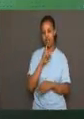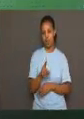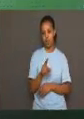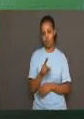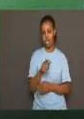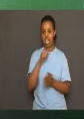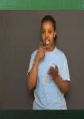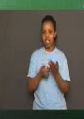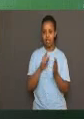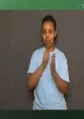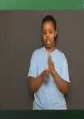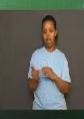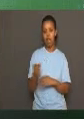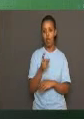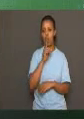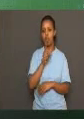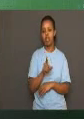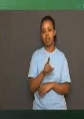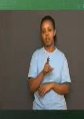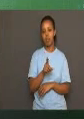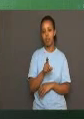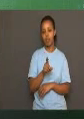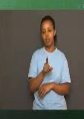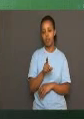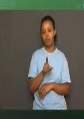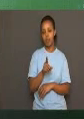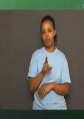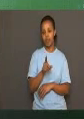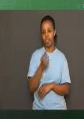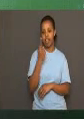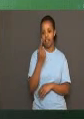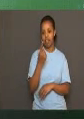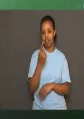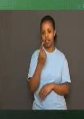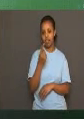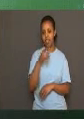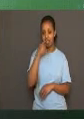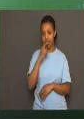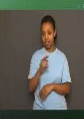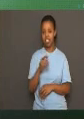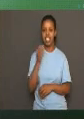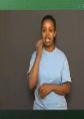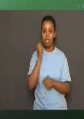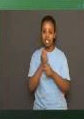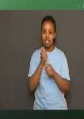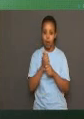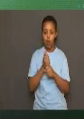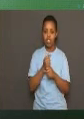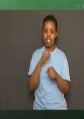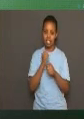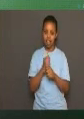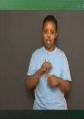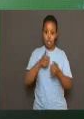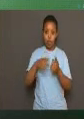An example of operant conditioning is when a child works on its homework for a reward.